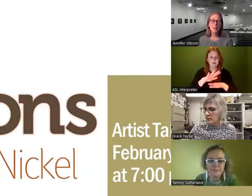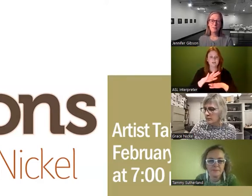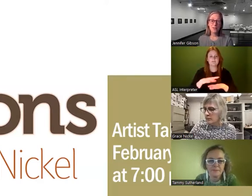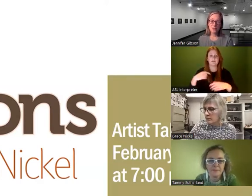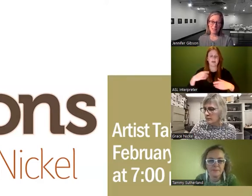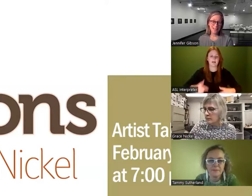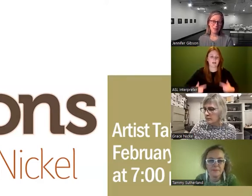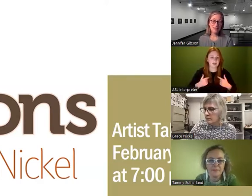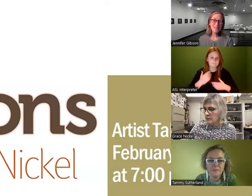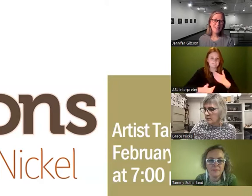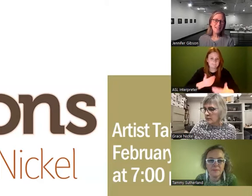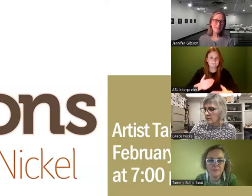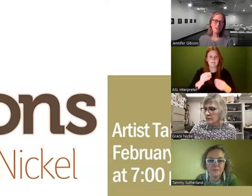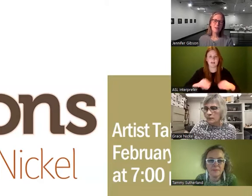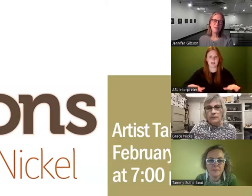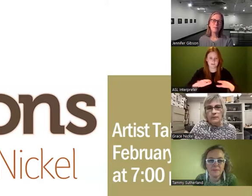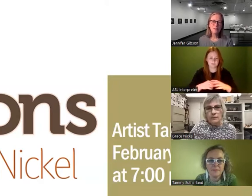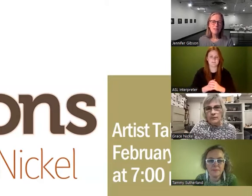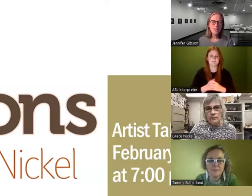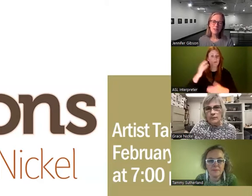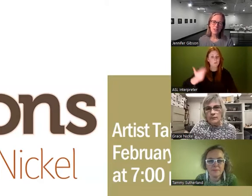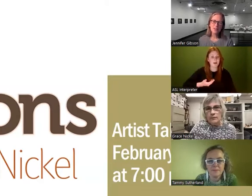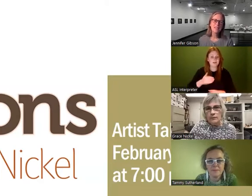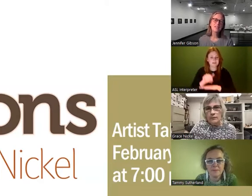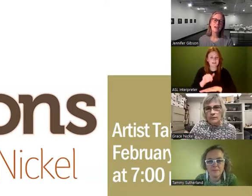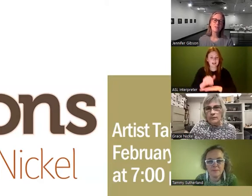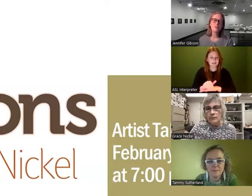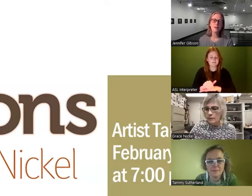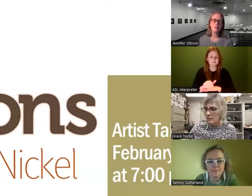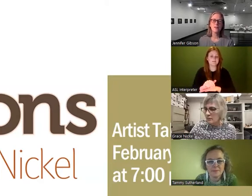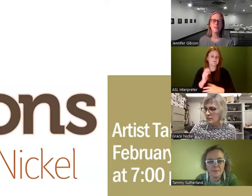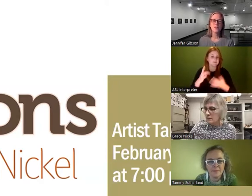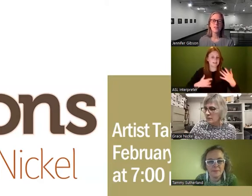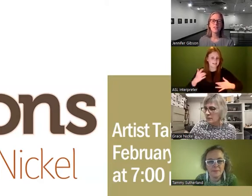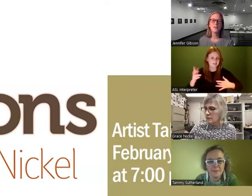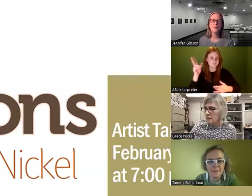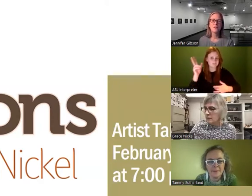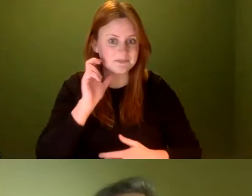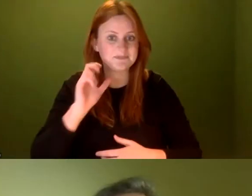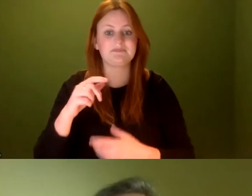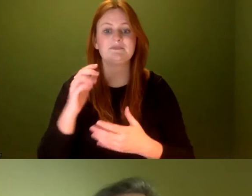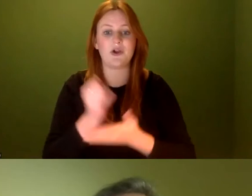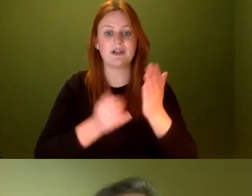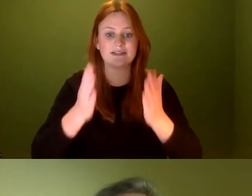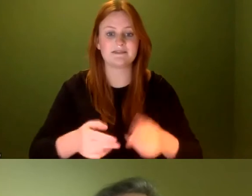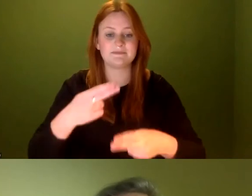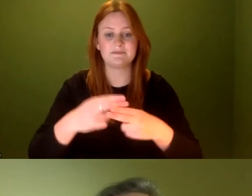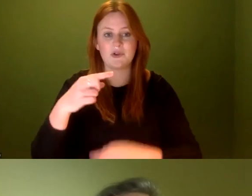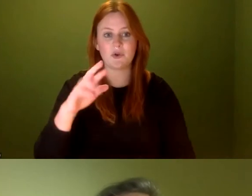So welcome to tonight's event, in which we have the privilege of hearing established Winnipeg artist Grace Nichols speak about her